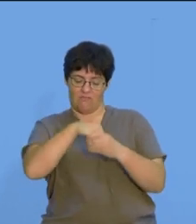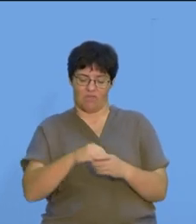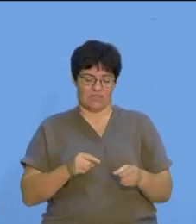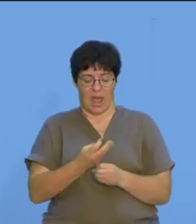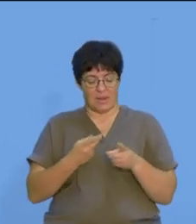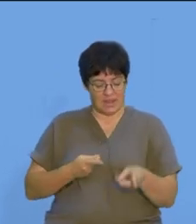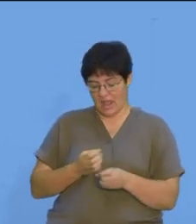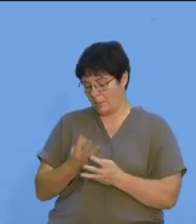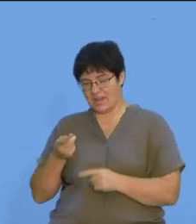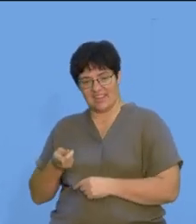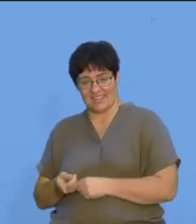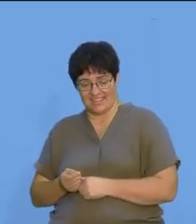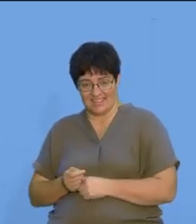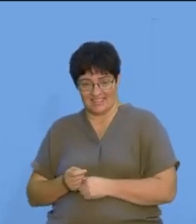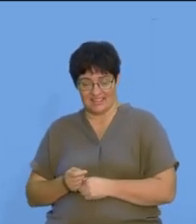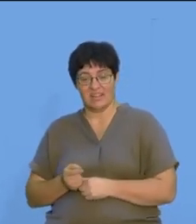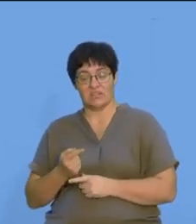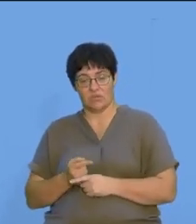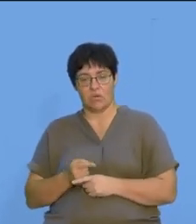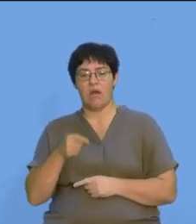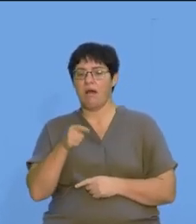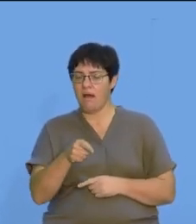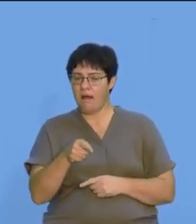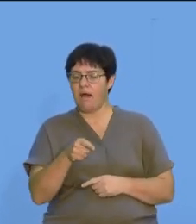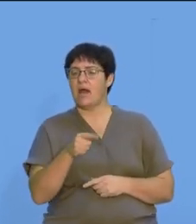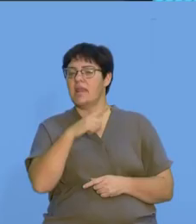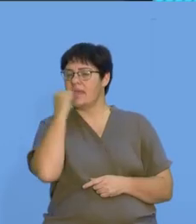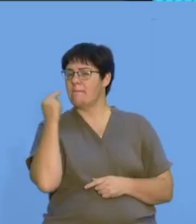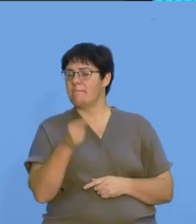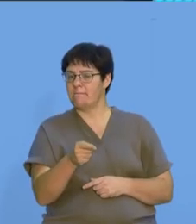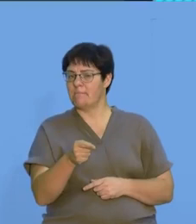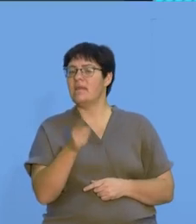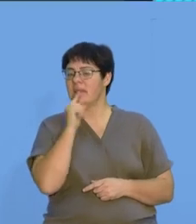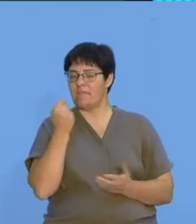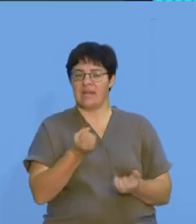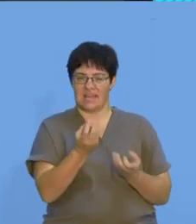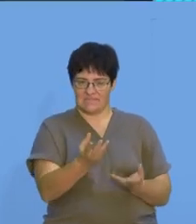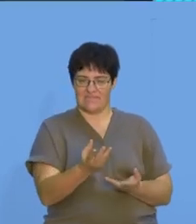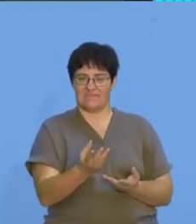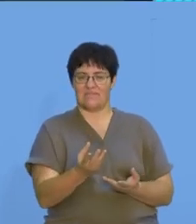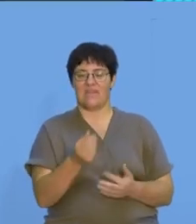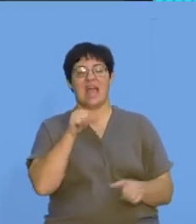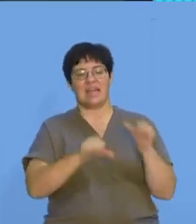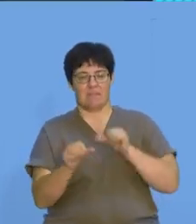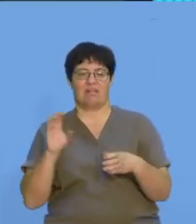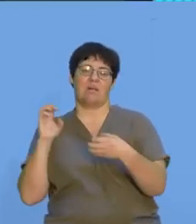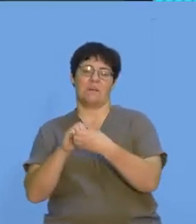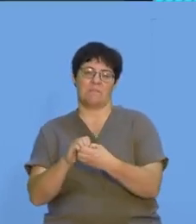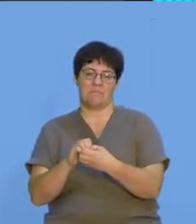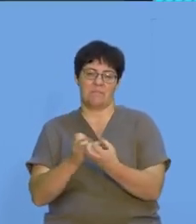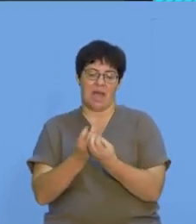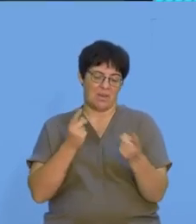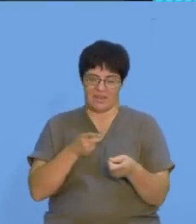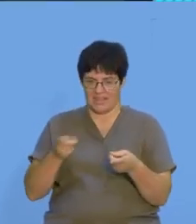of each element in the substance. So the main idea is that given the chemical compound or the name suggests